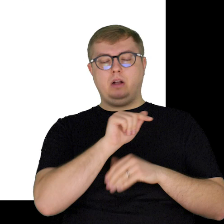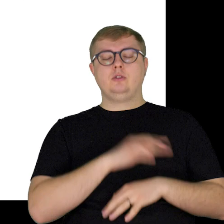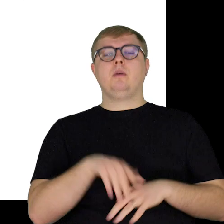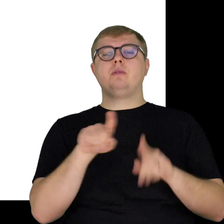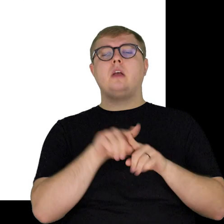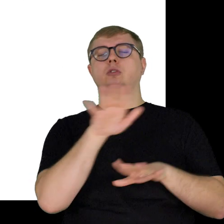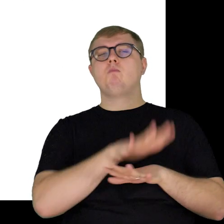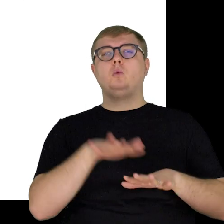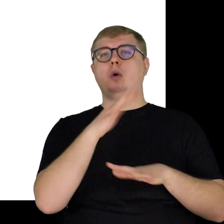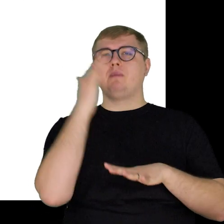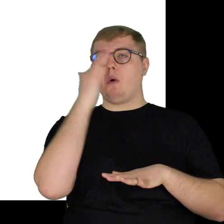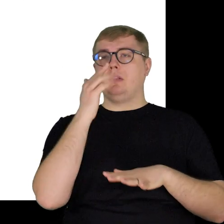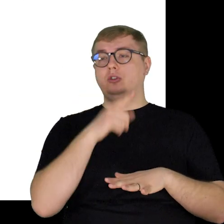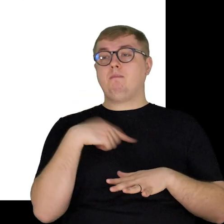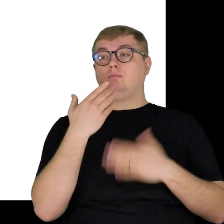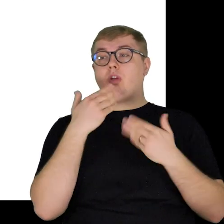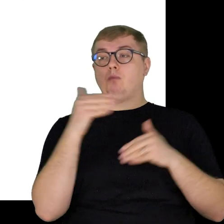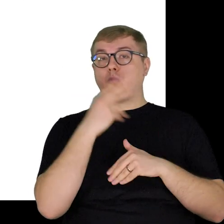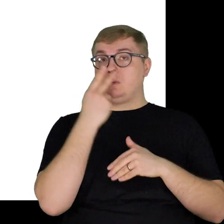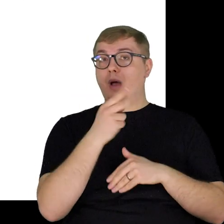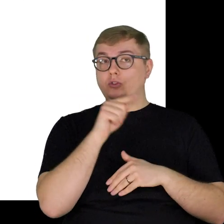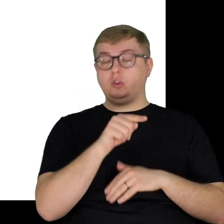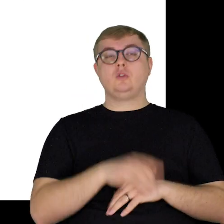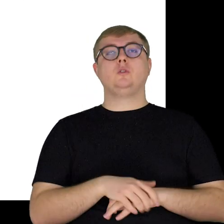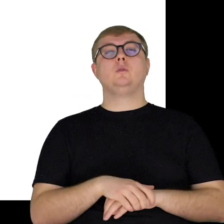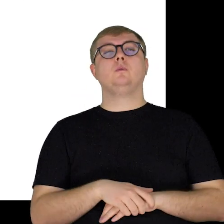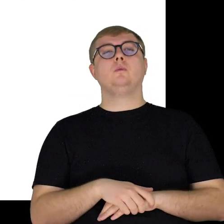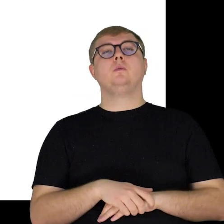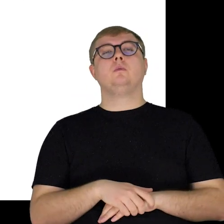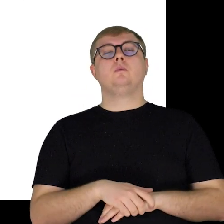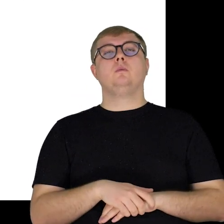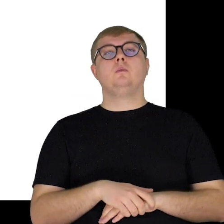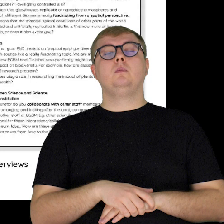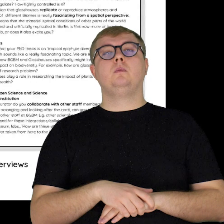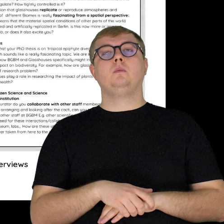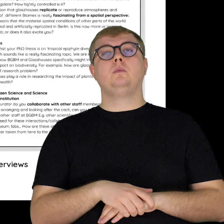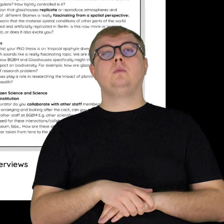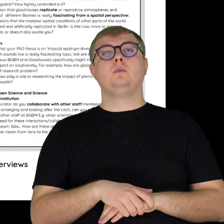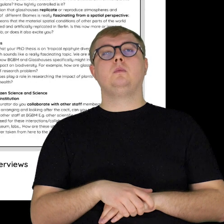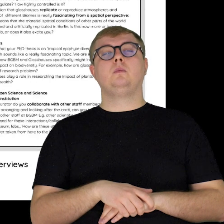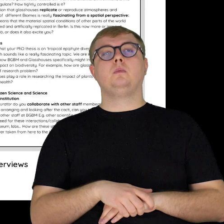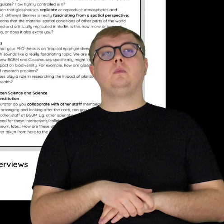and we could kind of find ways to search on them through this lens of the Botanic Gardens.